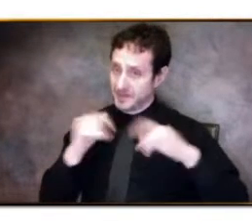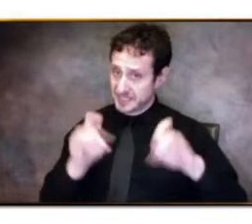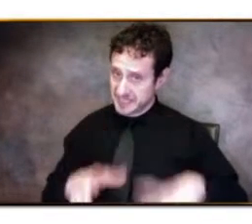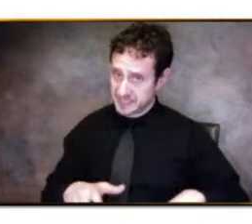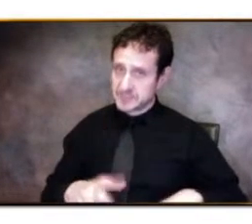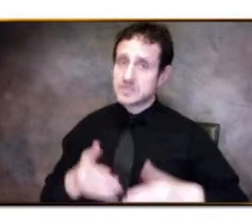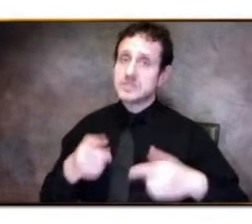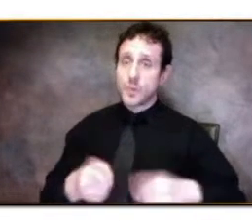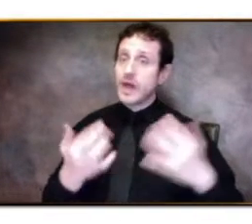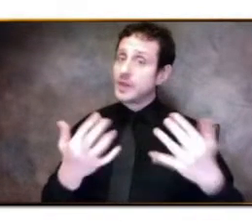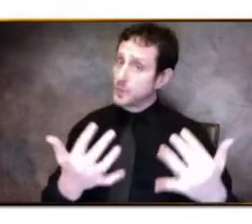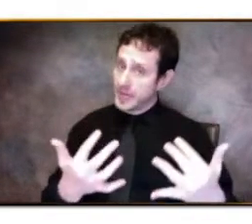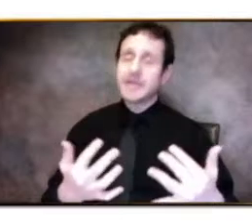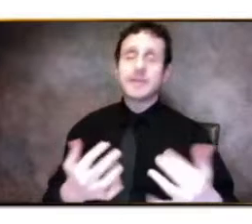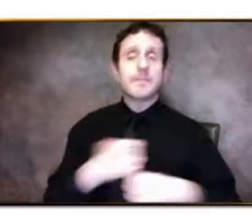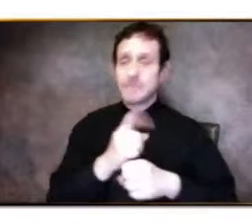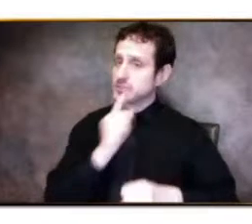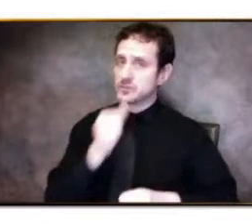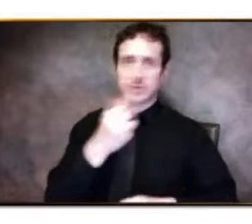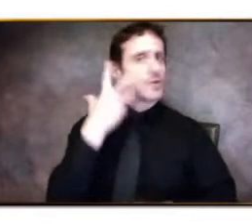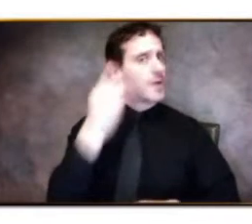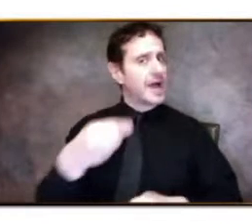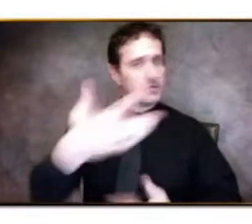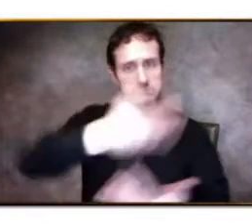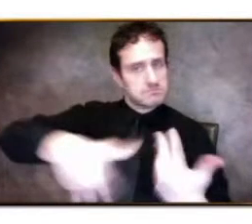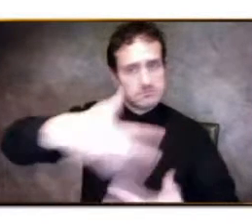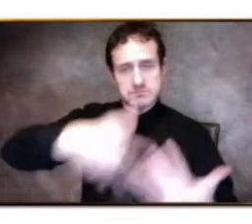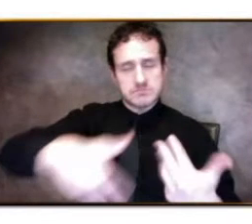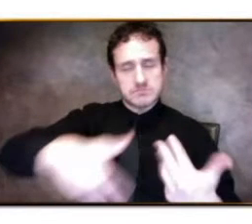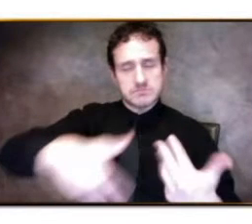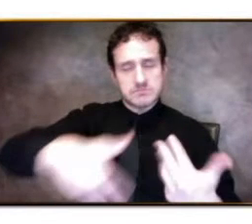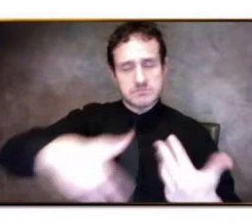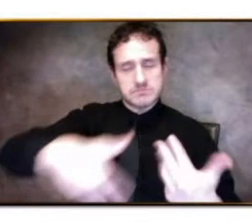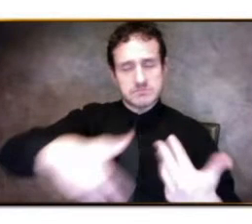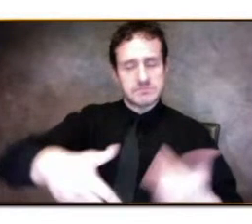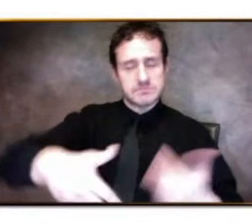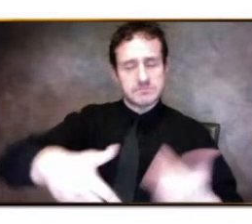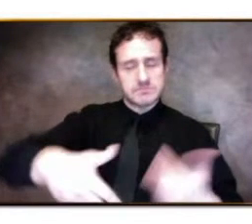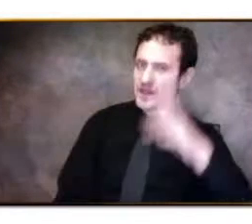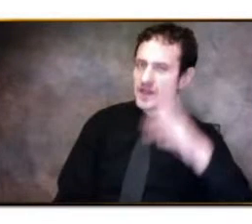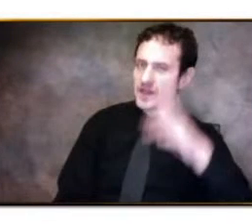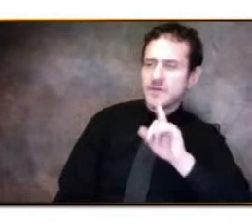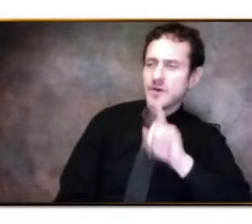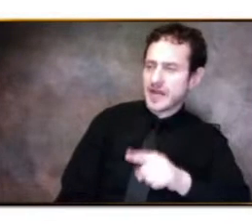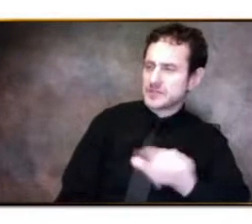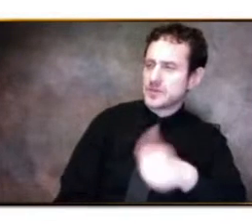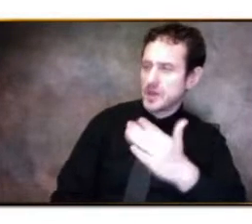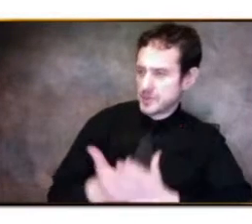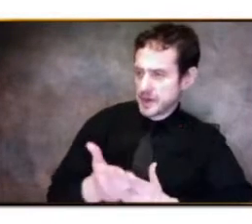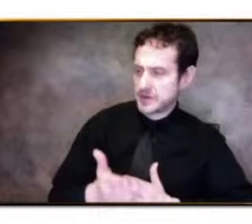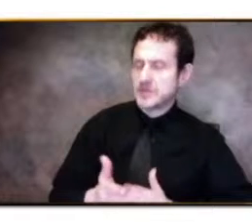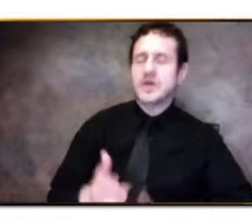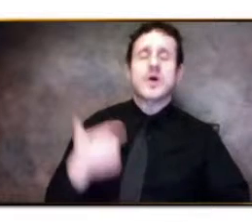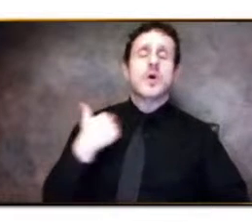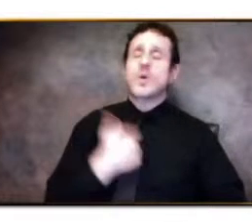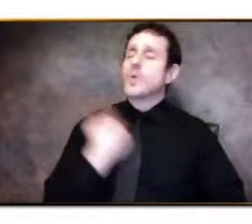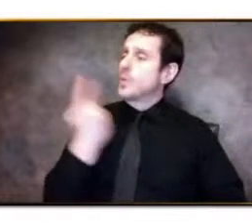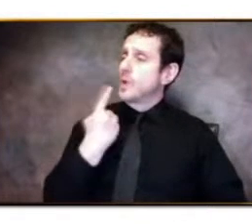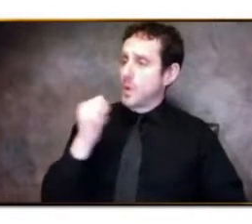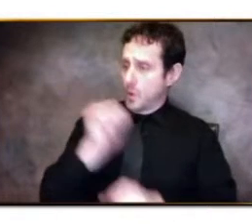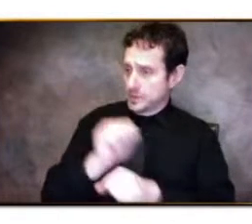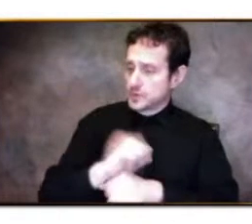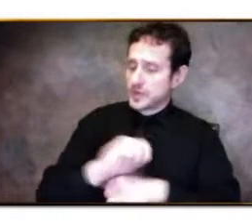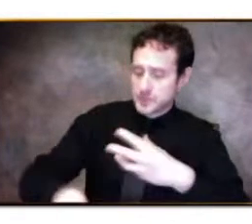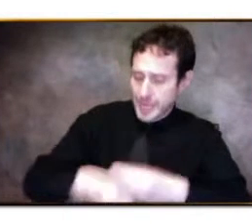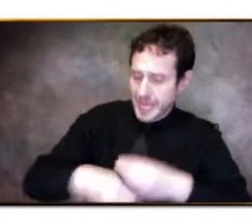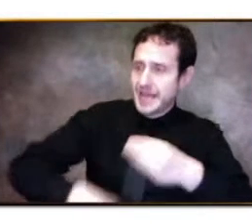results. And Eric, just to answer the other part of your question, we're always working to expand testing. So when you